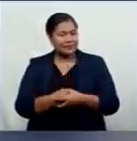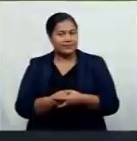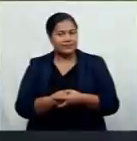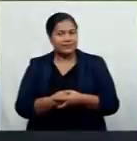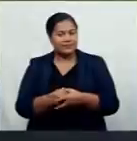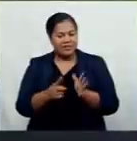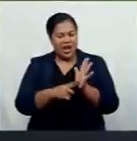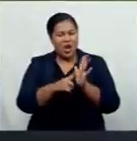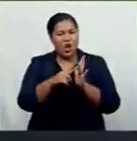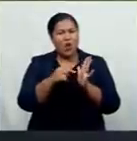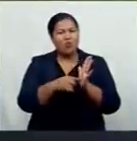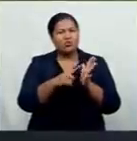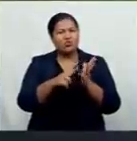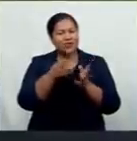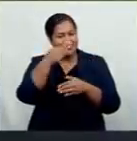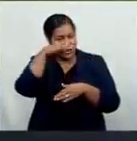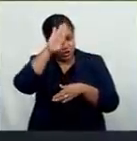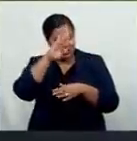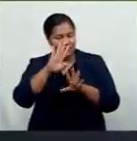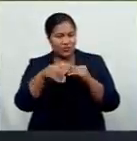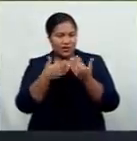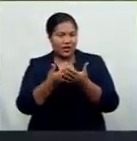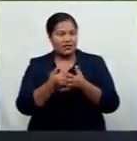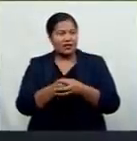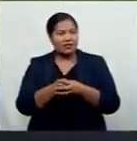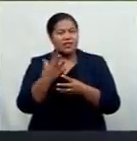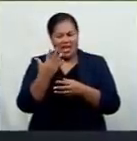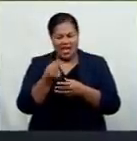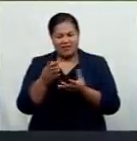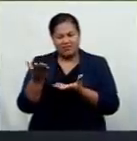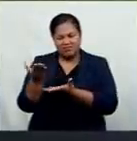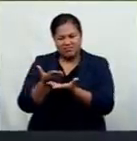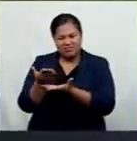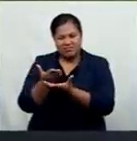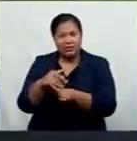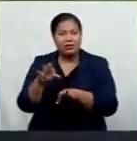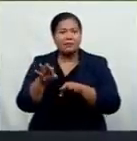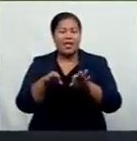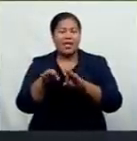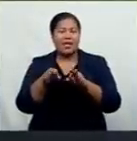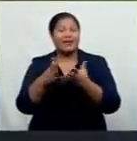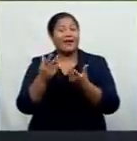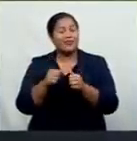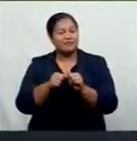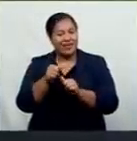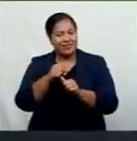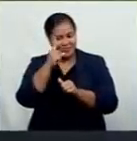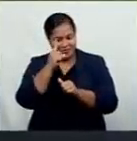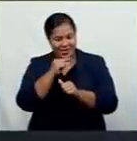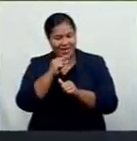Lotu and come up with a plan on how best we can